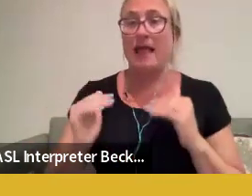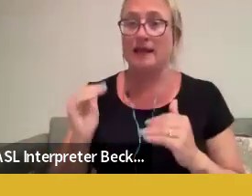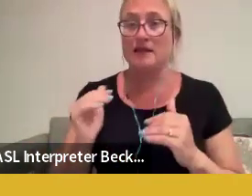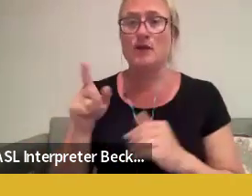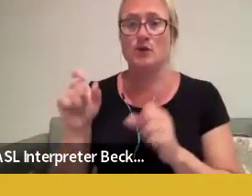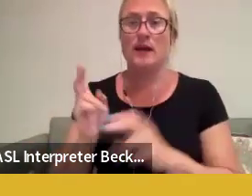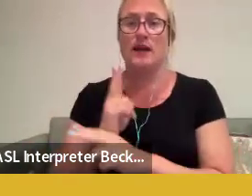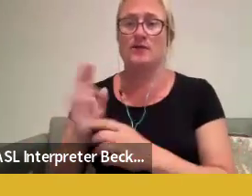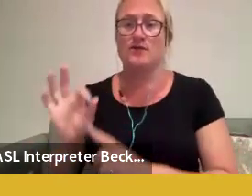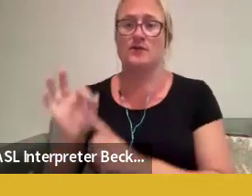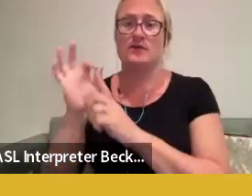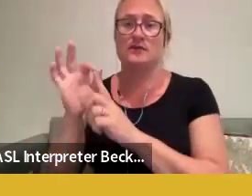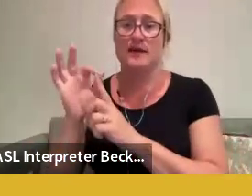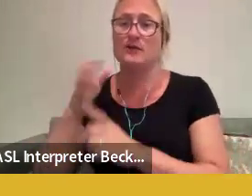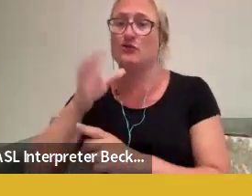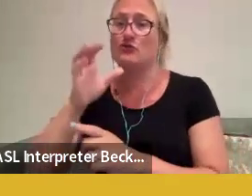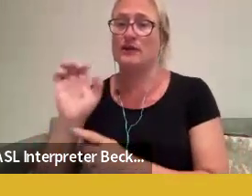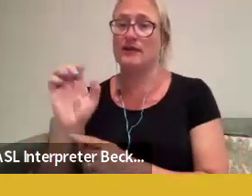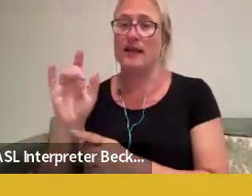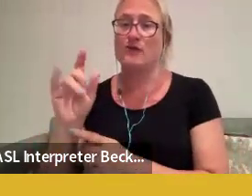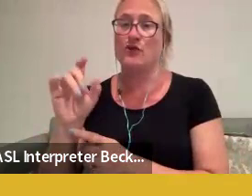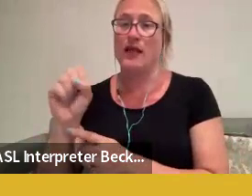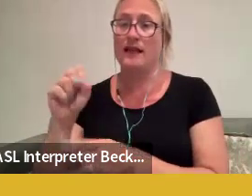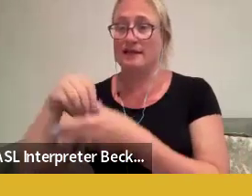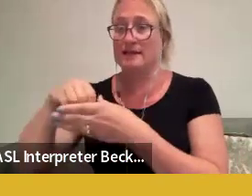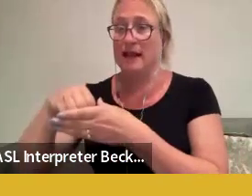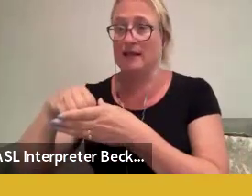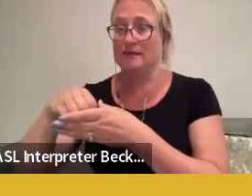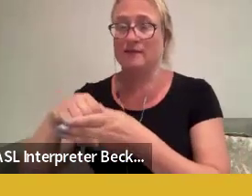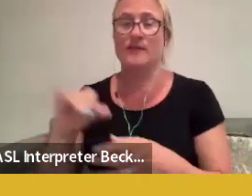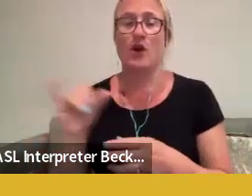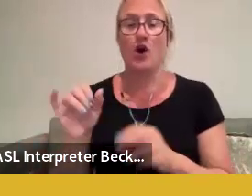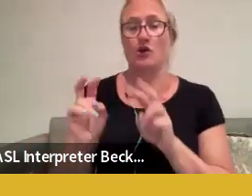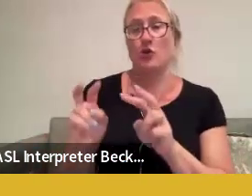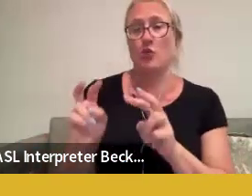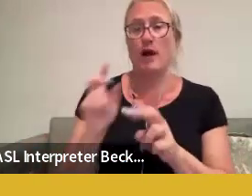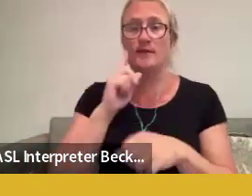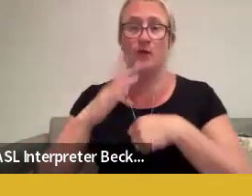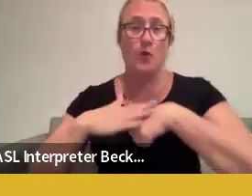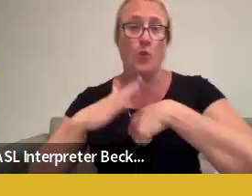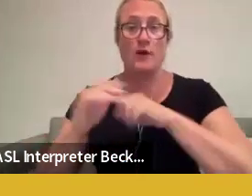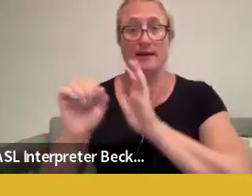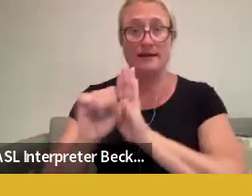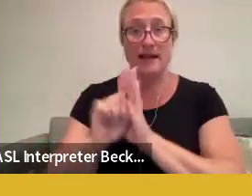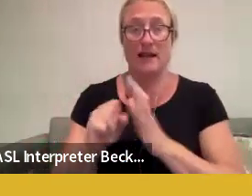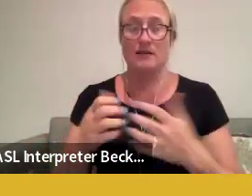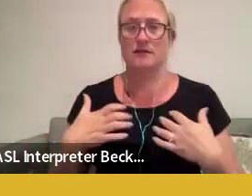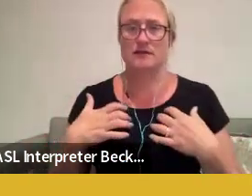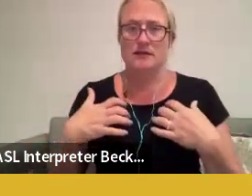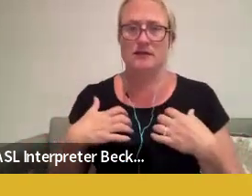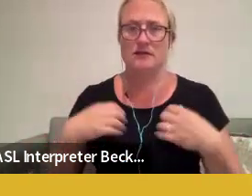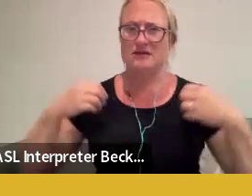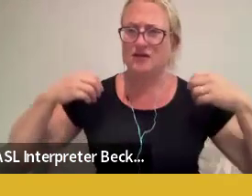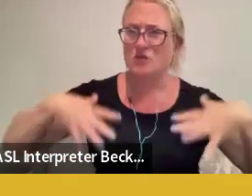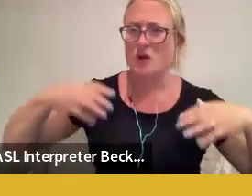them. Those are really great in the summertime. And watching for warning symptoms like shortness of breath, heavy sweating,